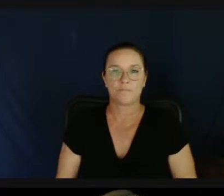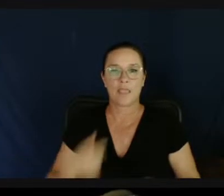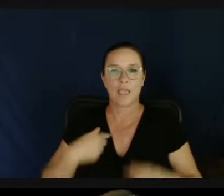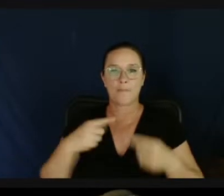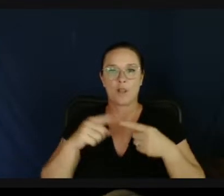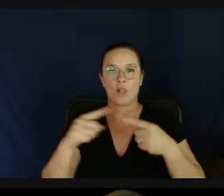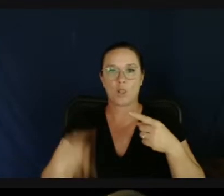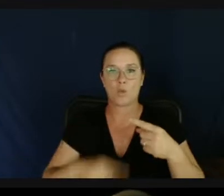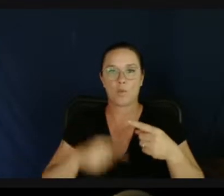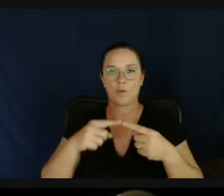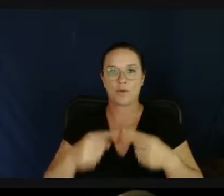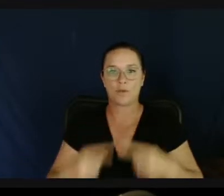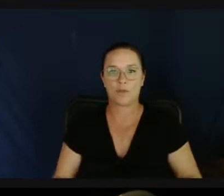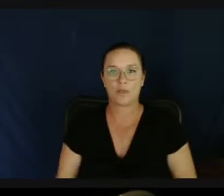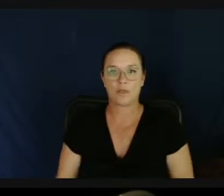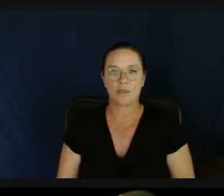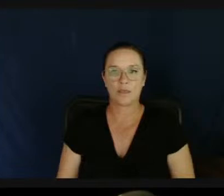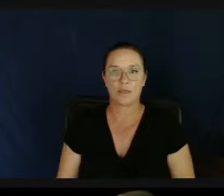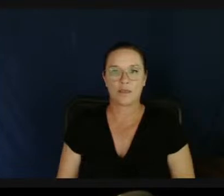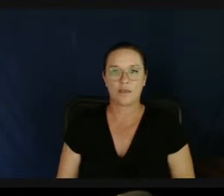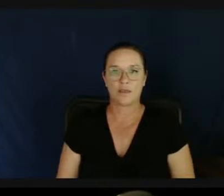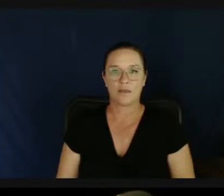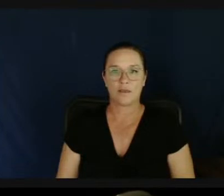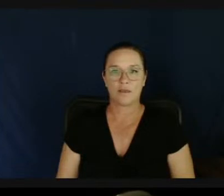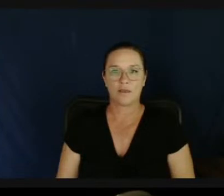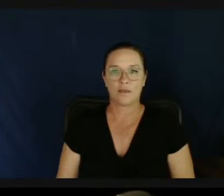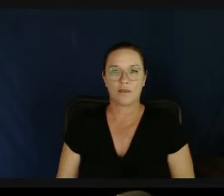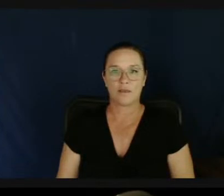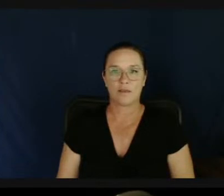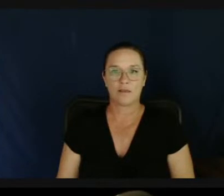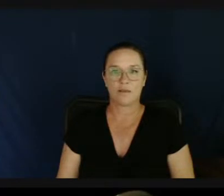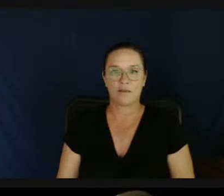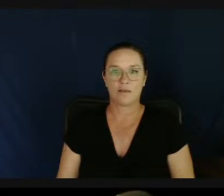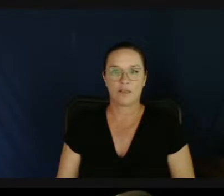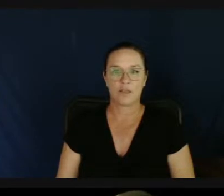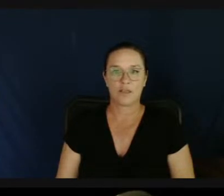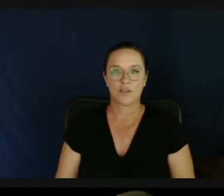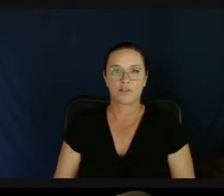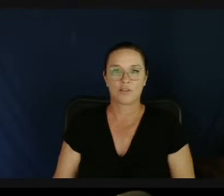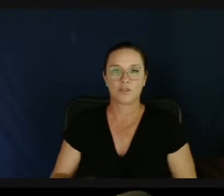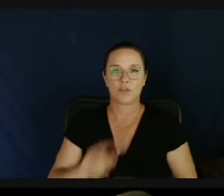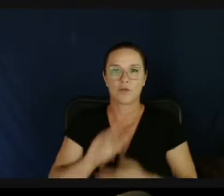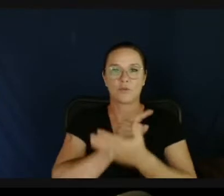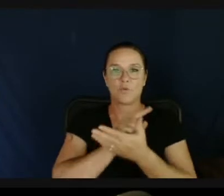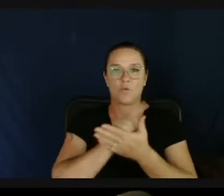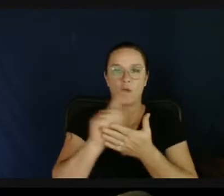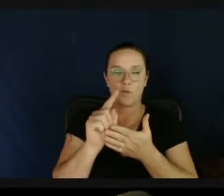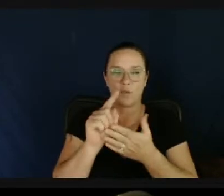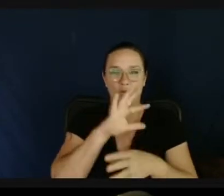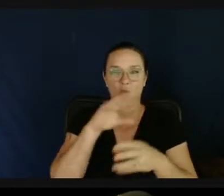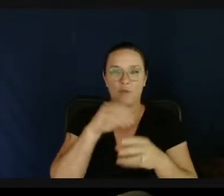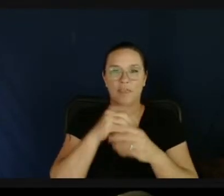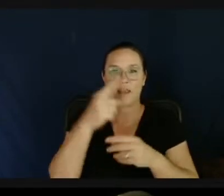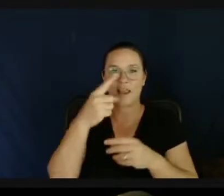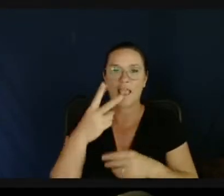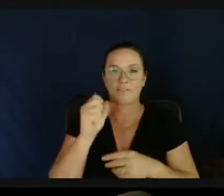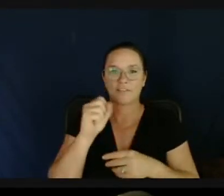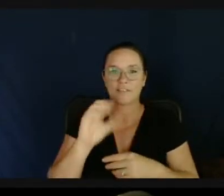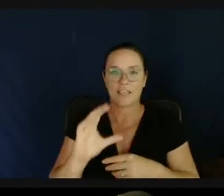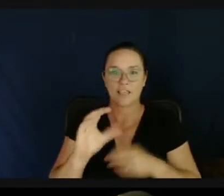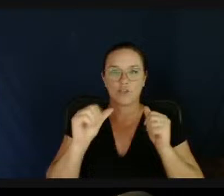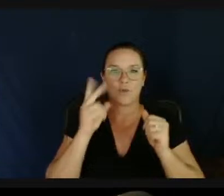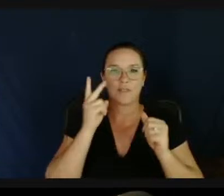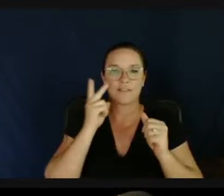moves pretty fast, but this is the whole last week looped into this half second, repeating itself. So hopefully you can see what it looks like,